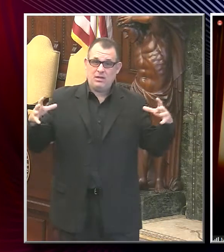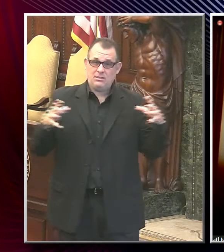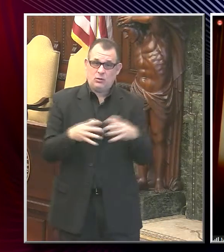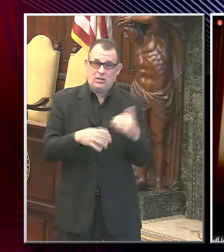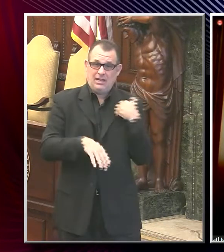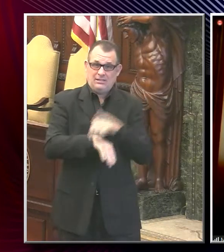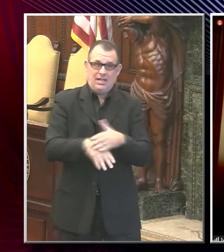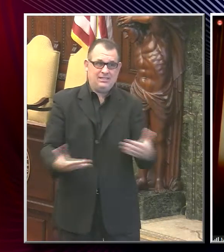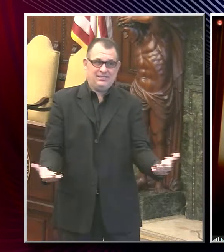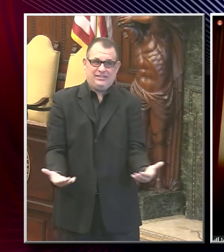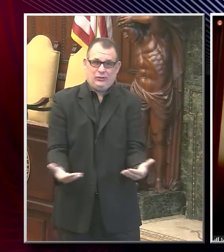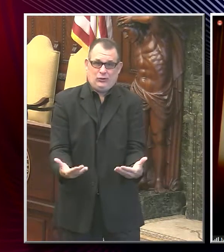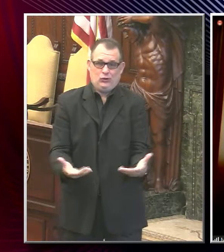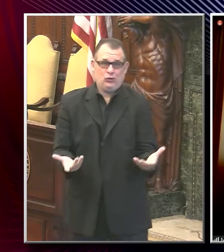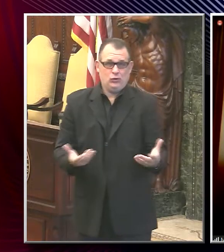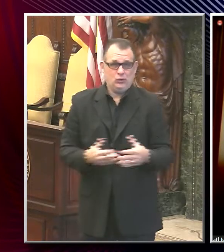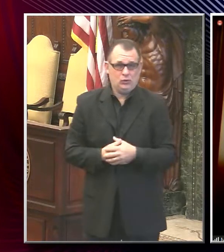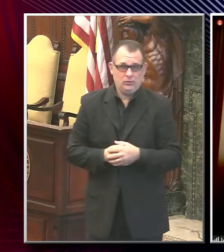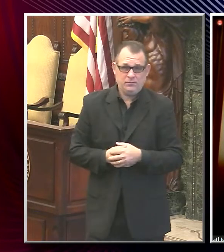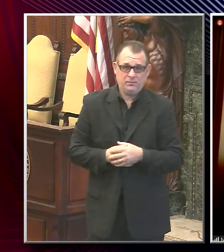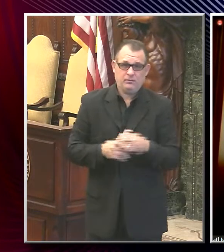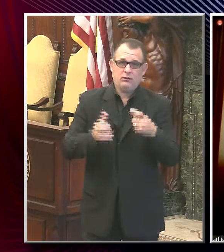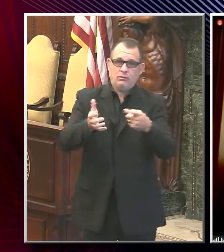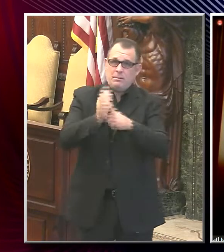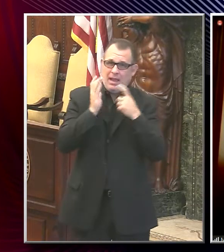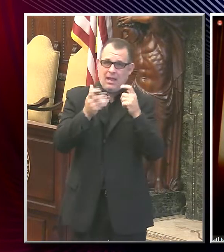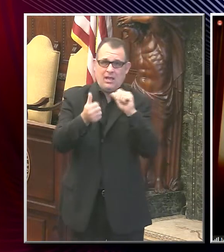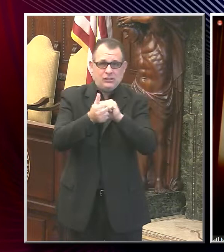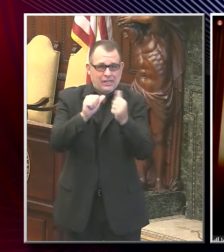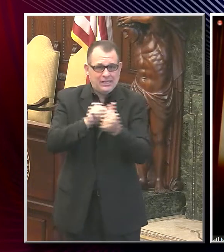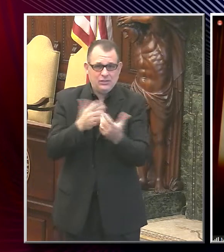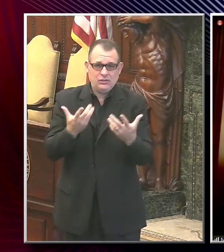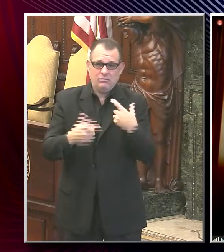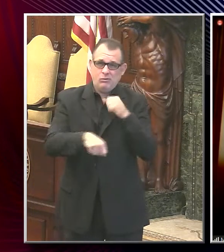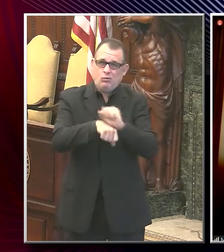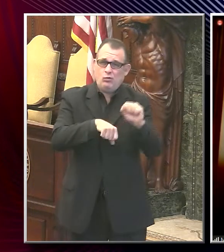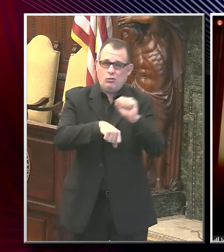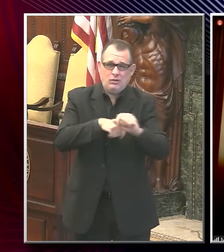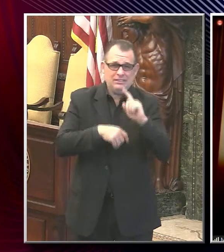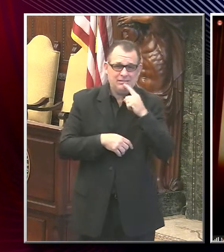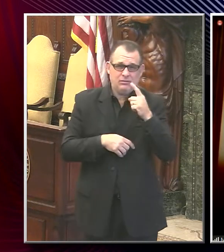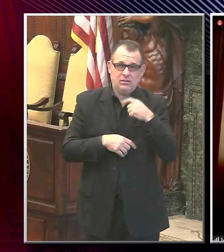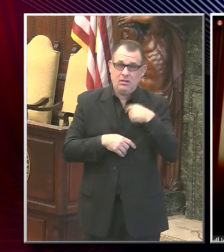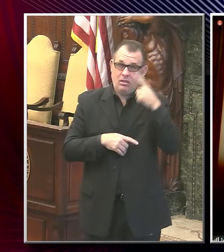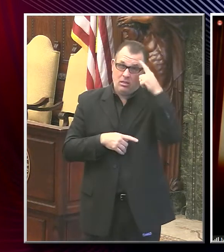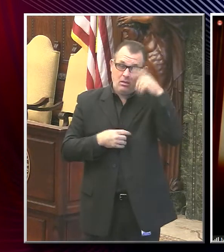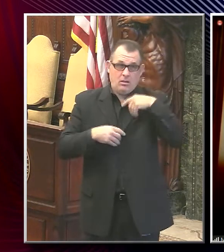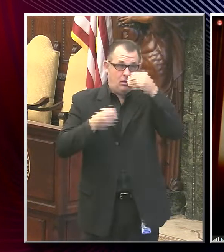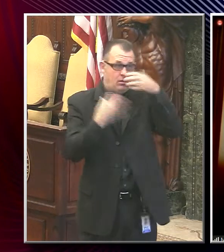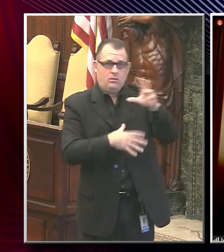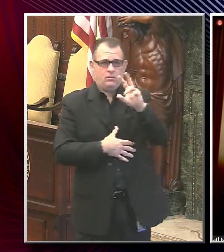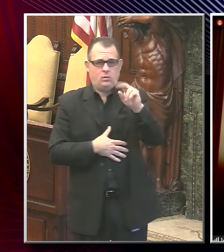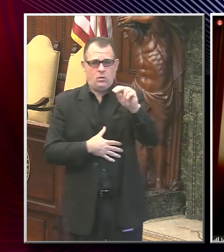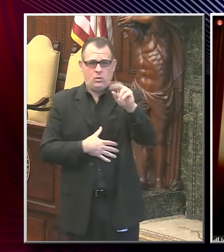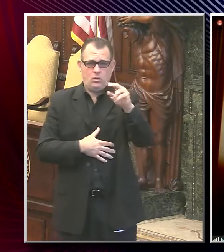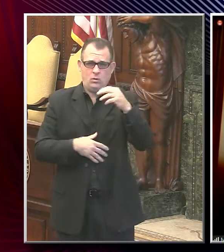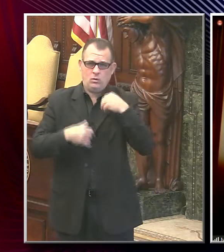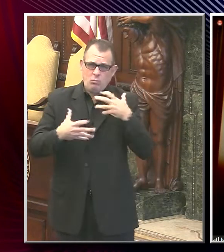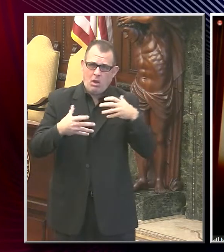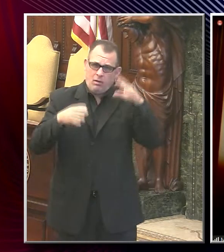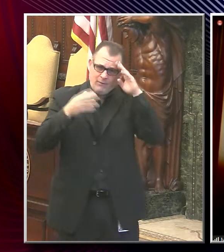right here at Dilworth Park. I want everyone to know we take this work seriously, and we are committed to making real changes, focusing on